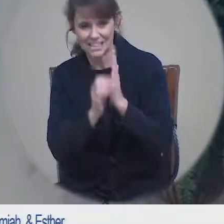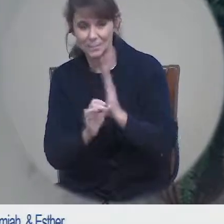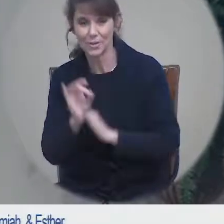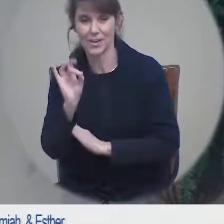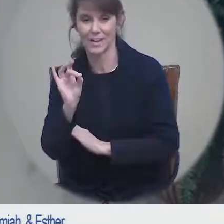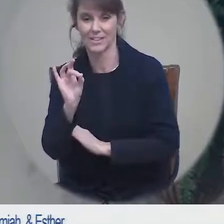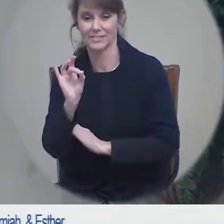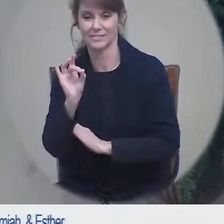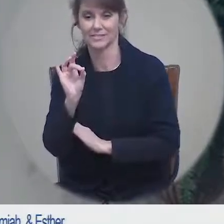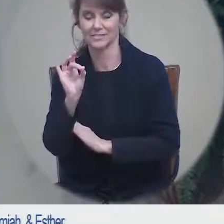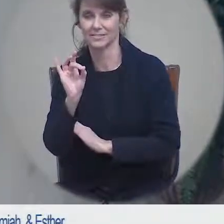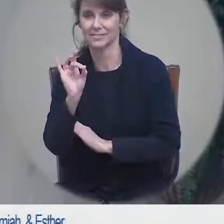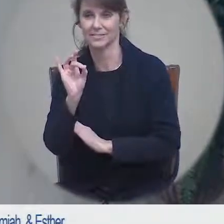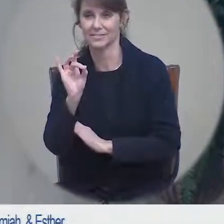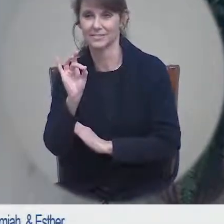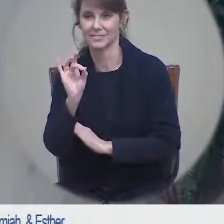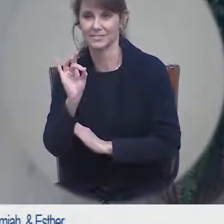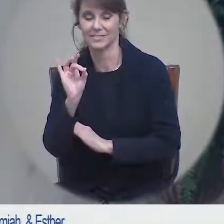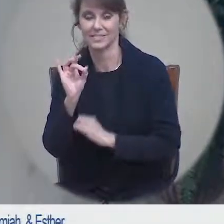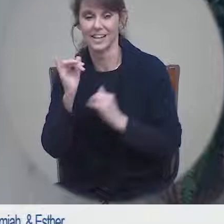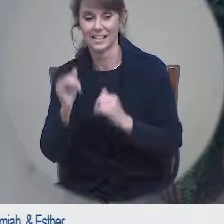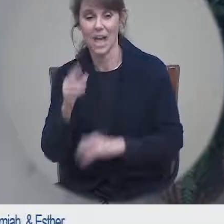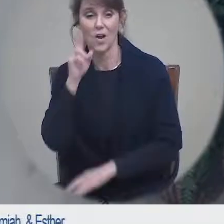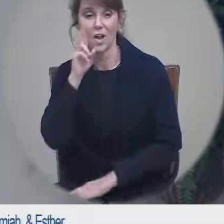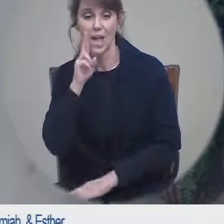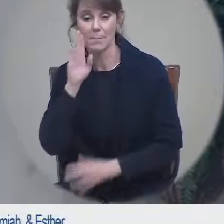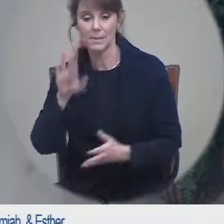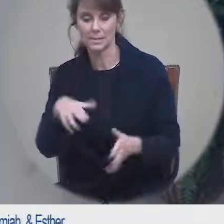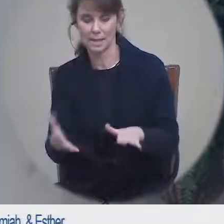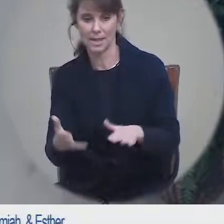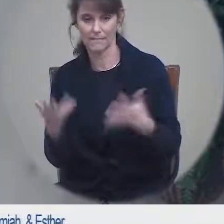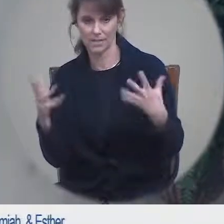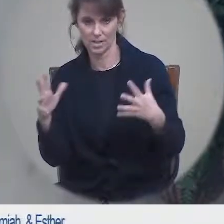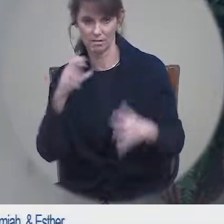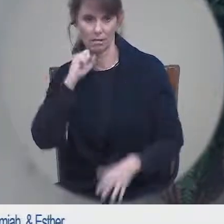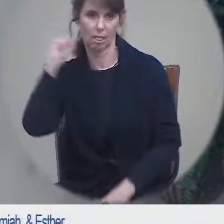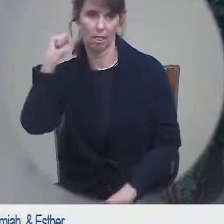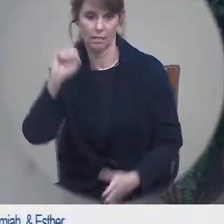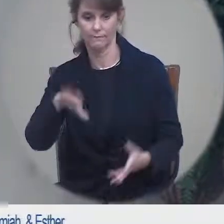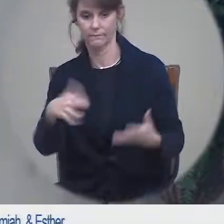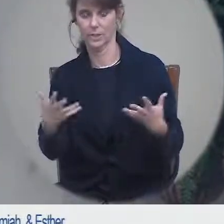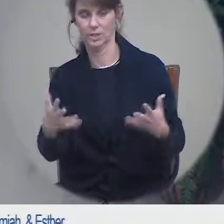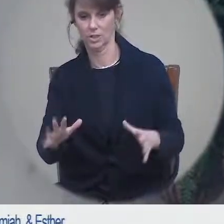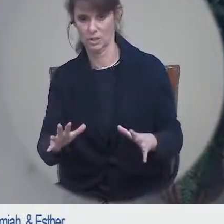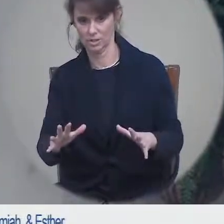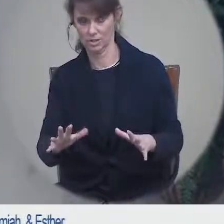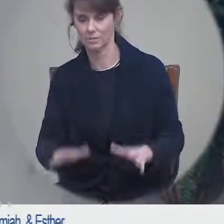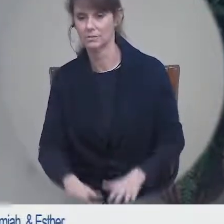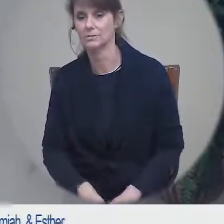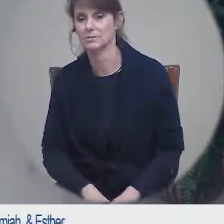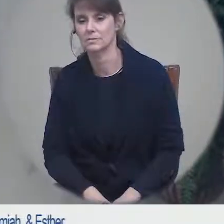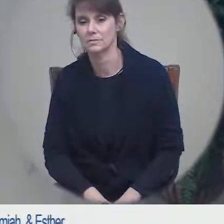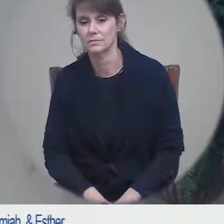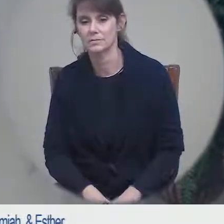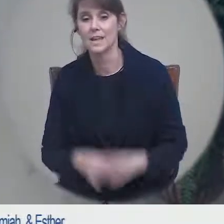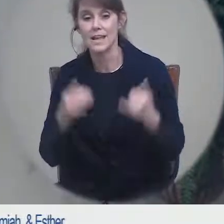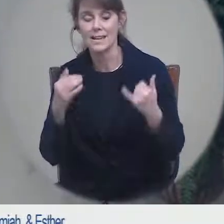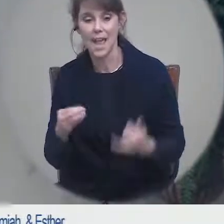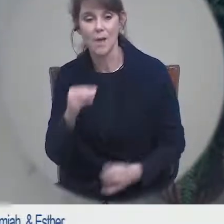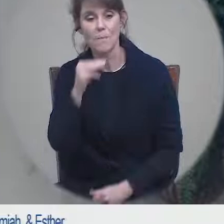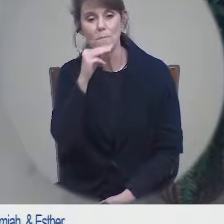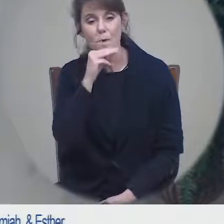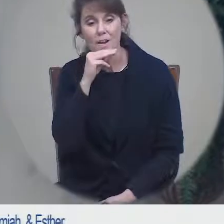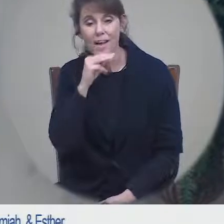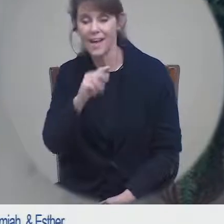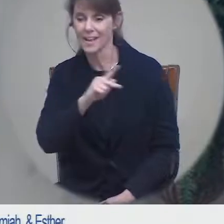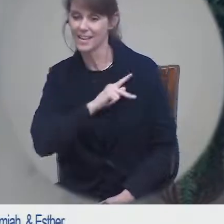is kind of is the aftermath after Haman's death. We have the elevation of Mordecai. He is given the signet ring and